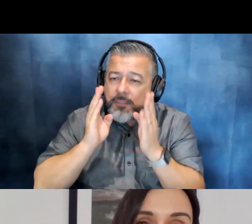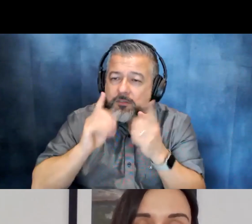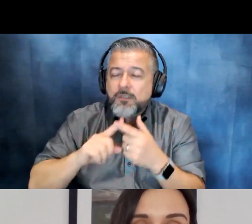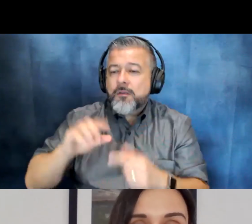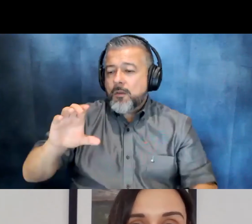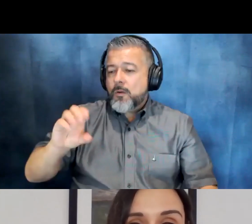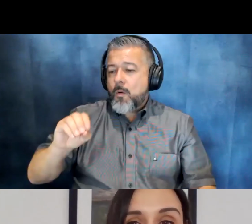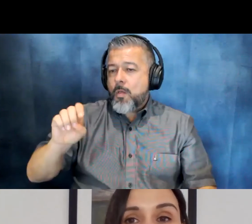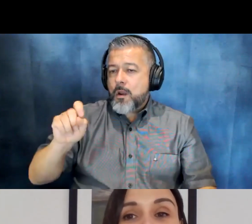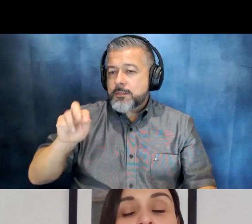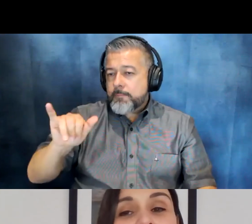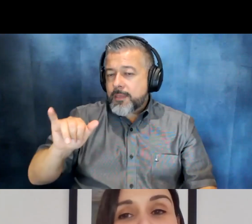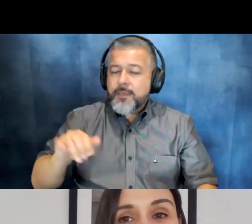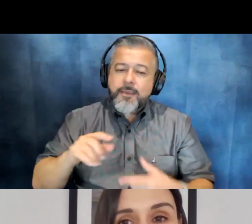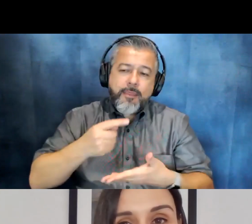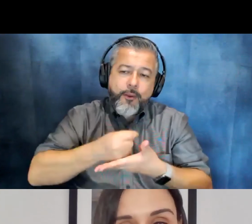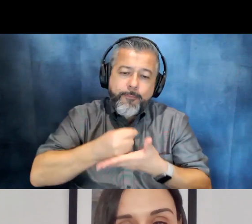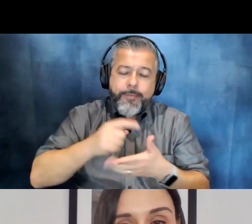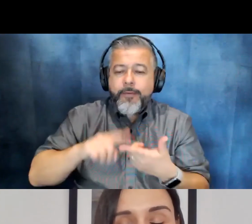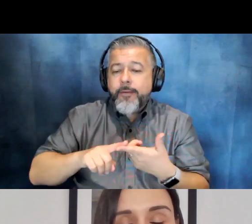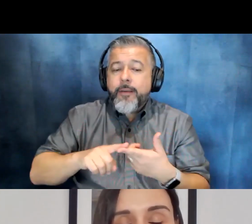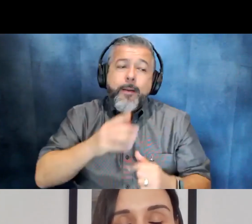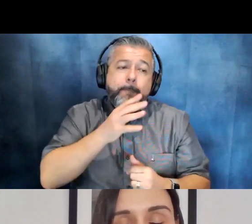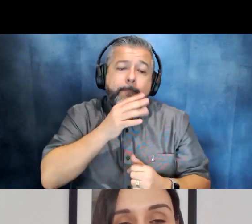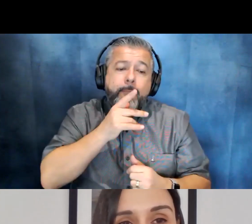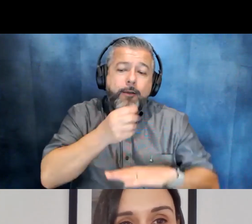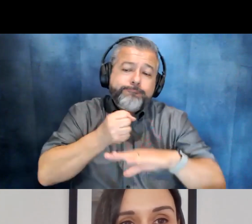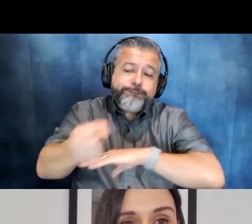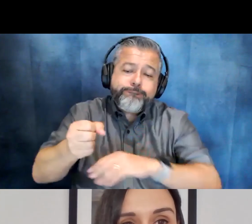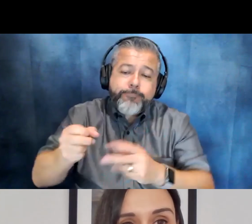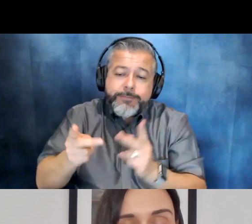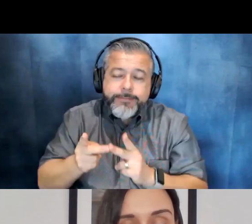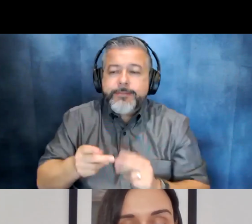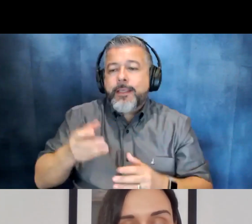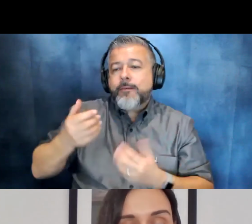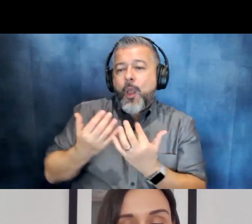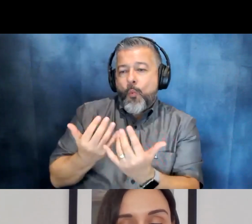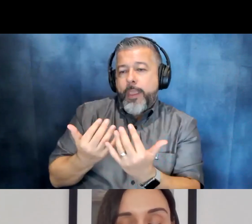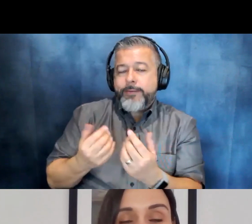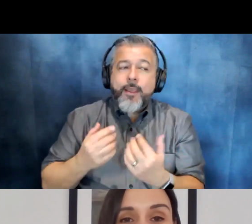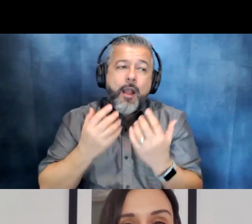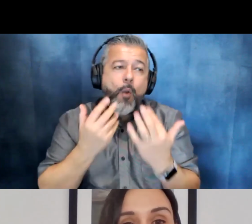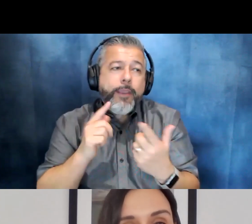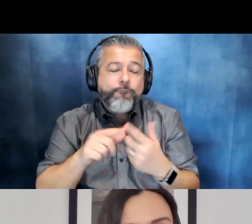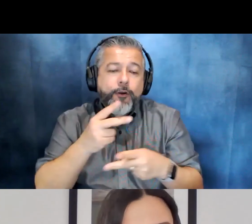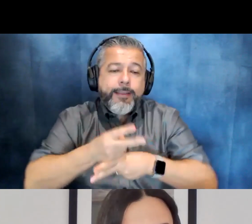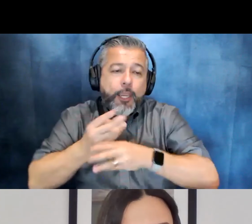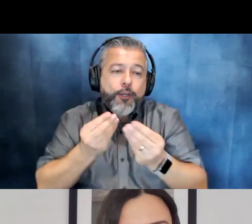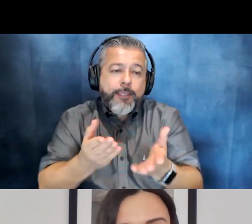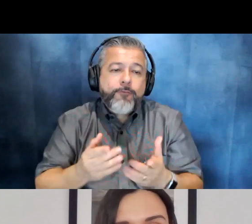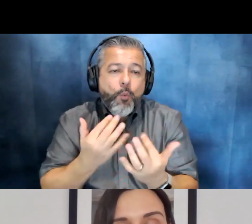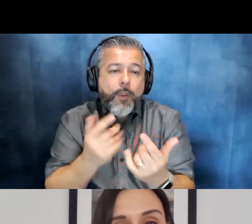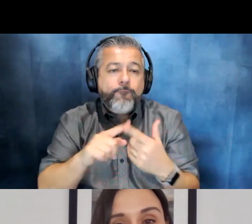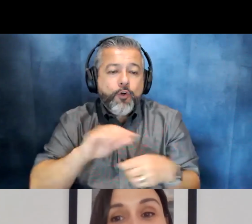mom in a facility. I'll just wait to hire caregivers until this COVID thing is over. Well, we know it's not that